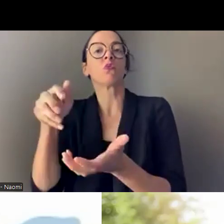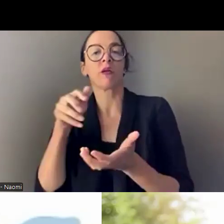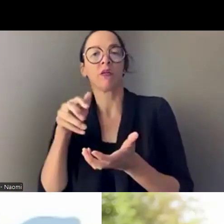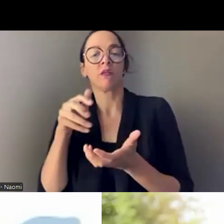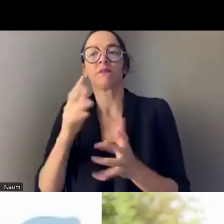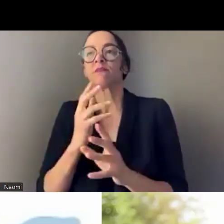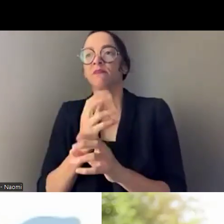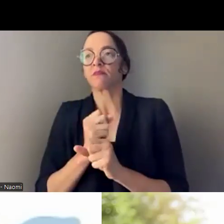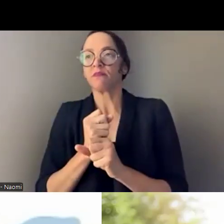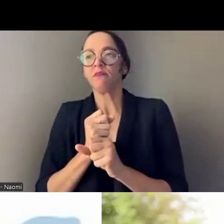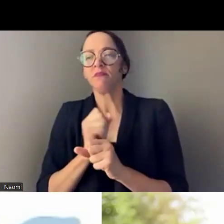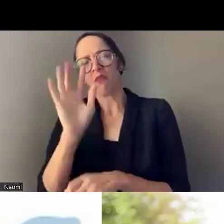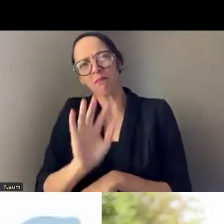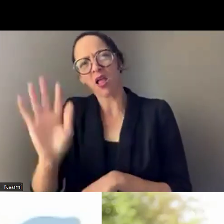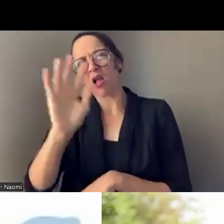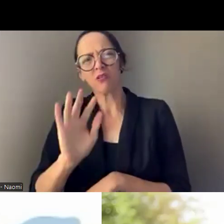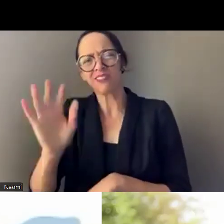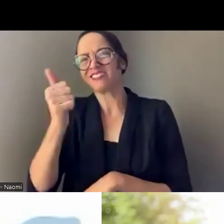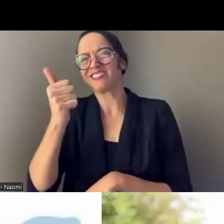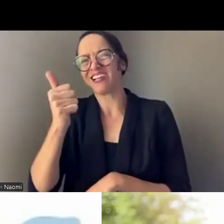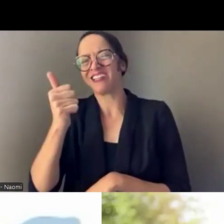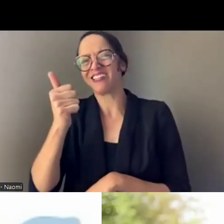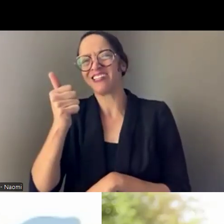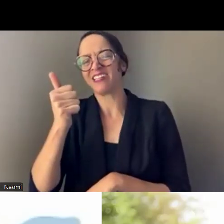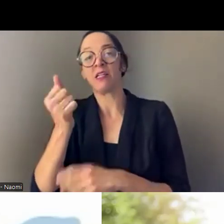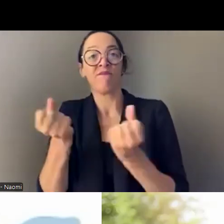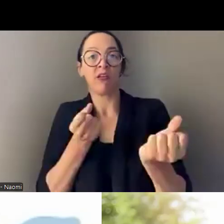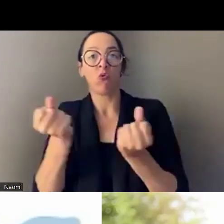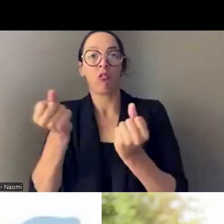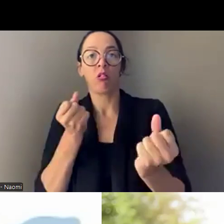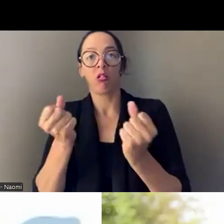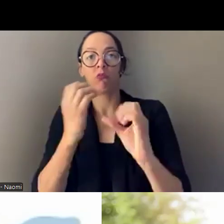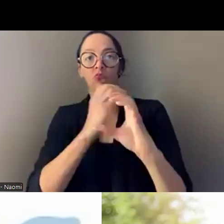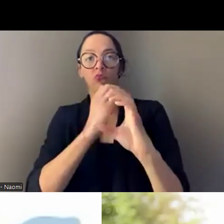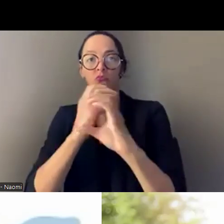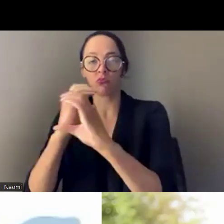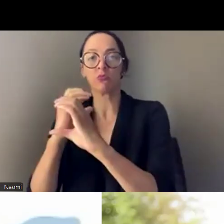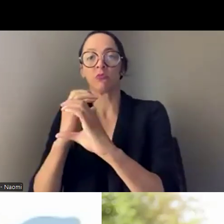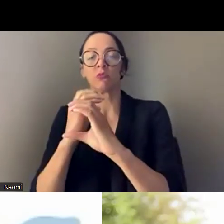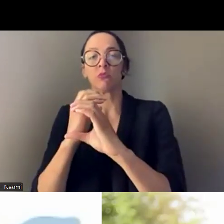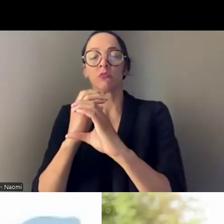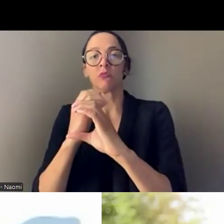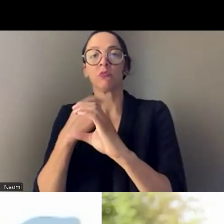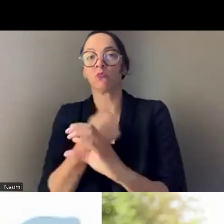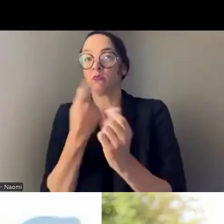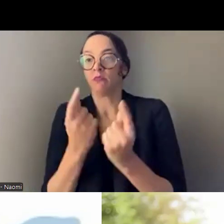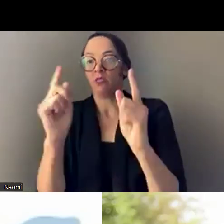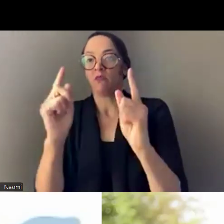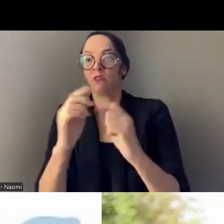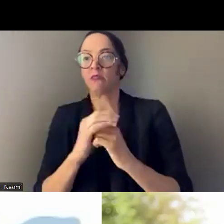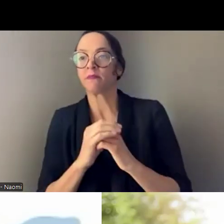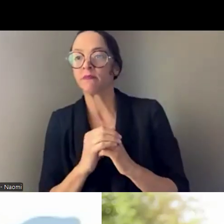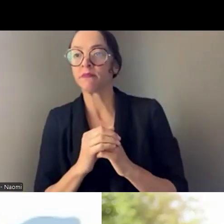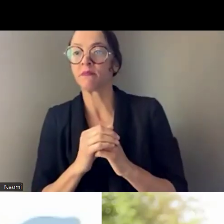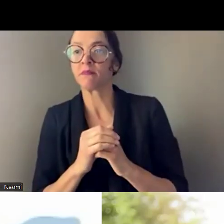about right now about 10 vehicles for with a wheelchair accessible. And I think during